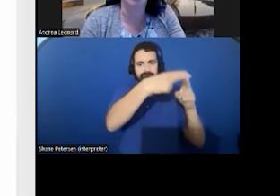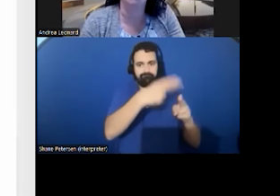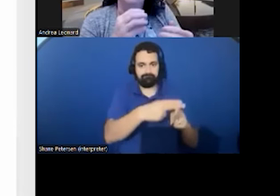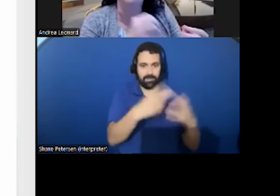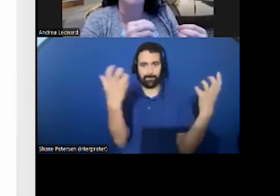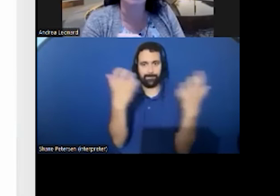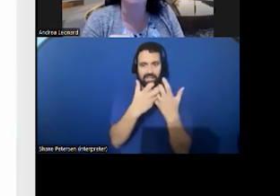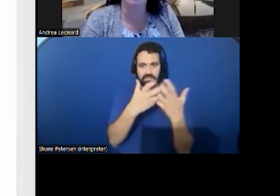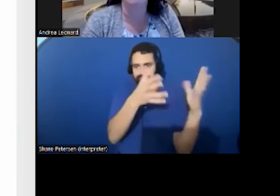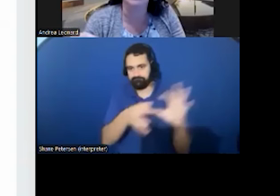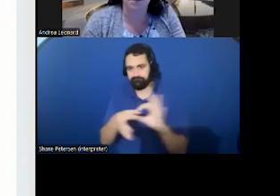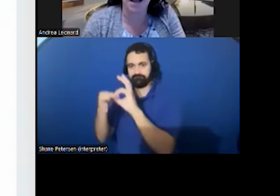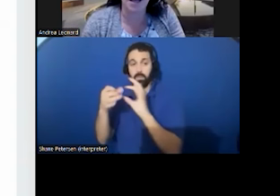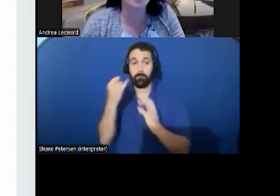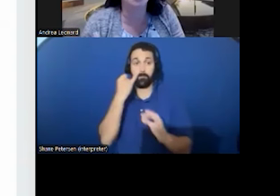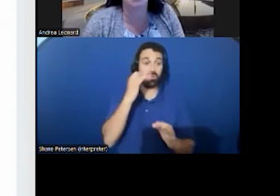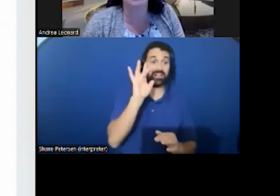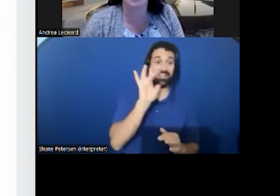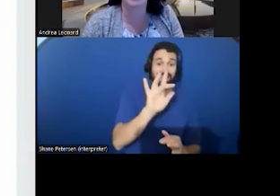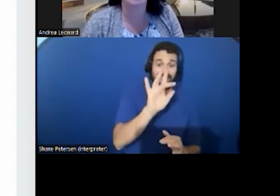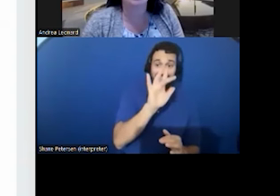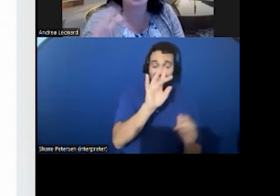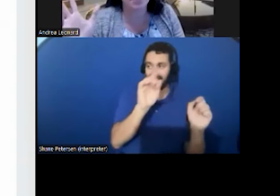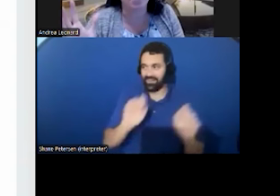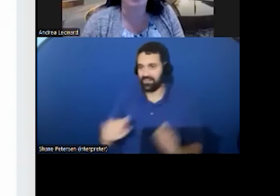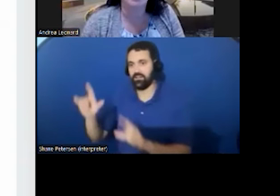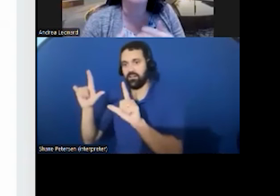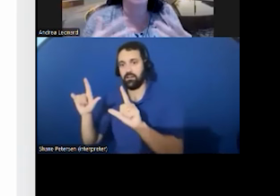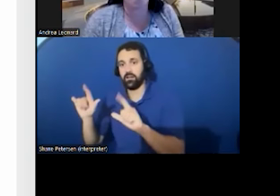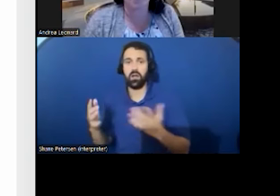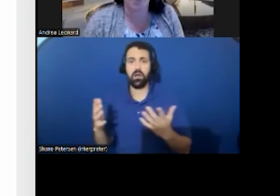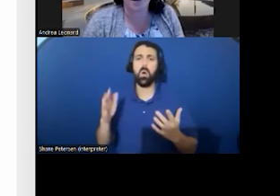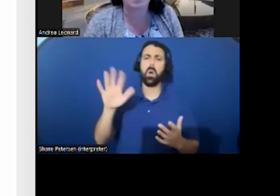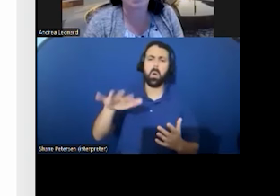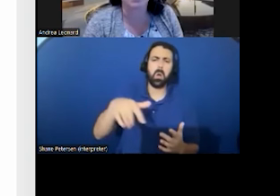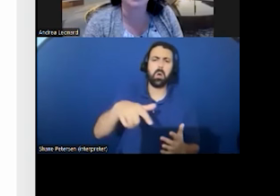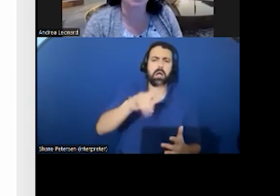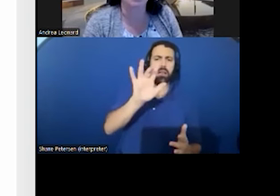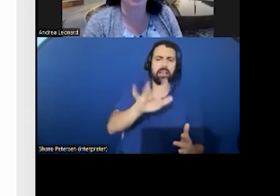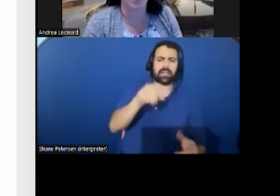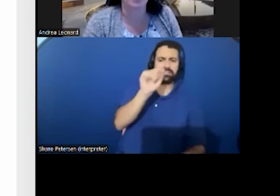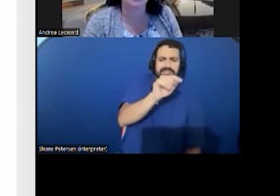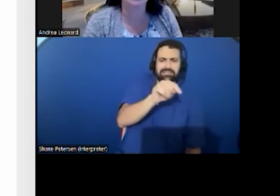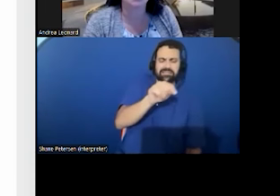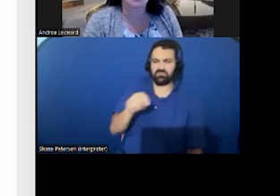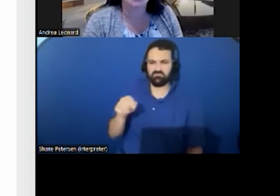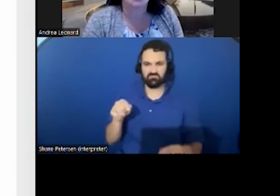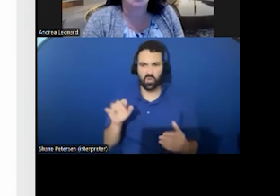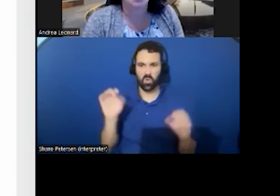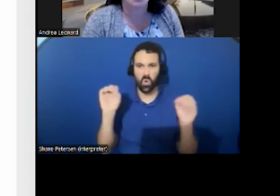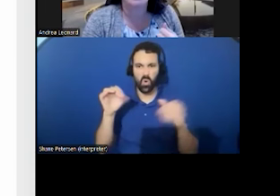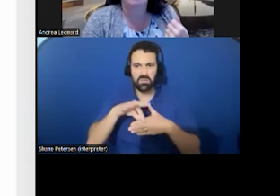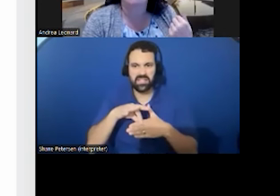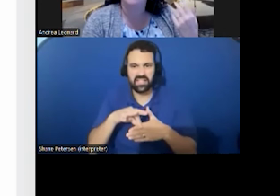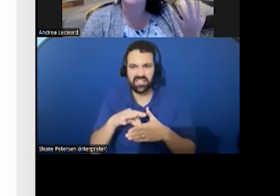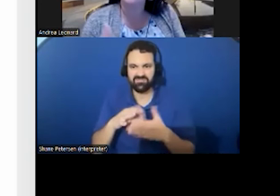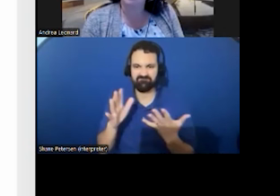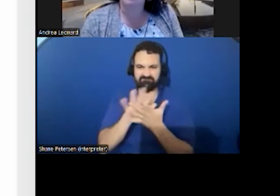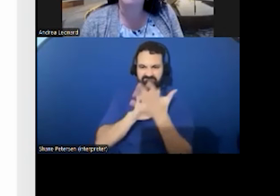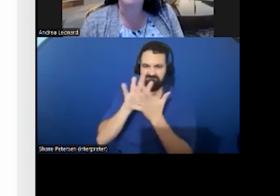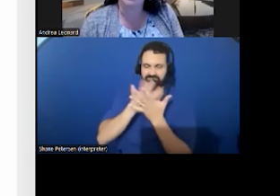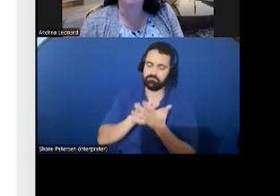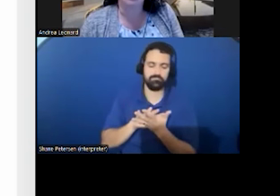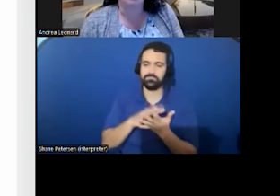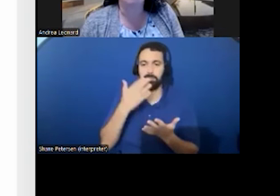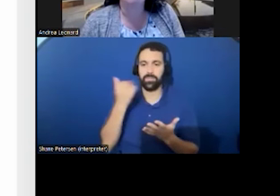would go if they click on this link. I don't want to say, click here, and then not provide any context for that. Now, this is a